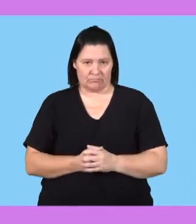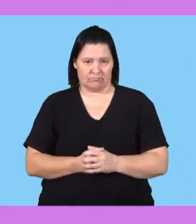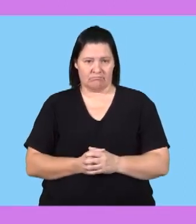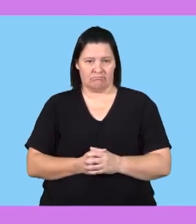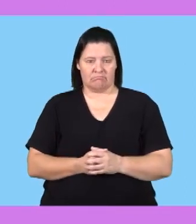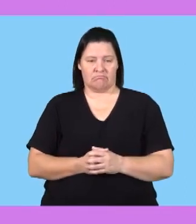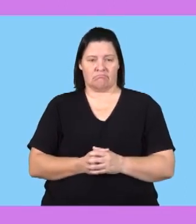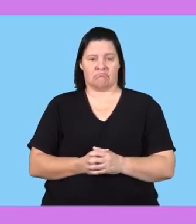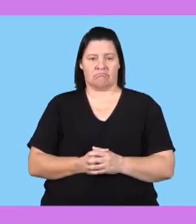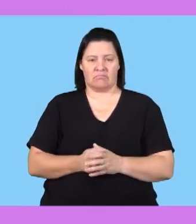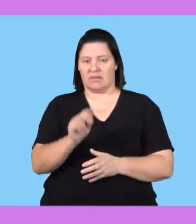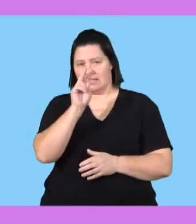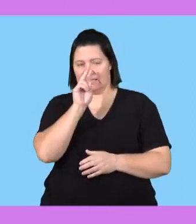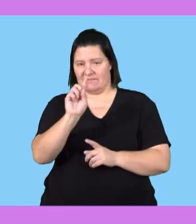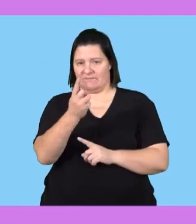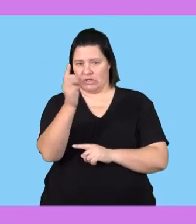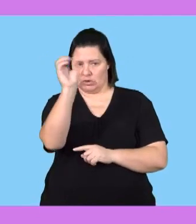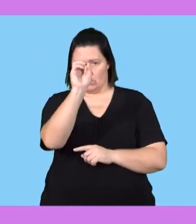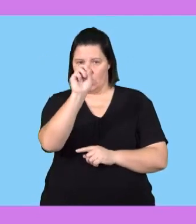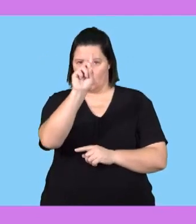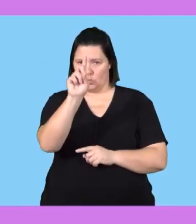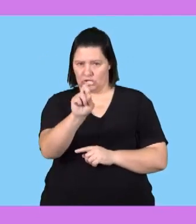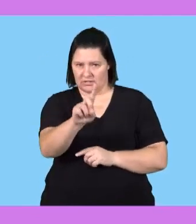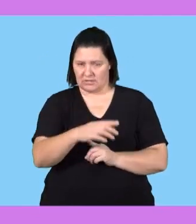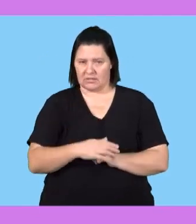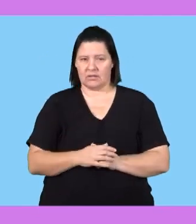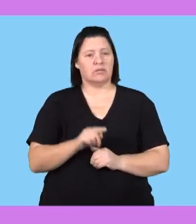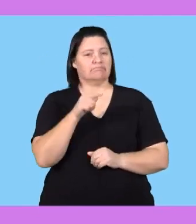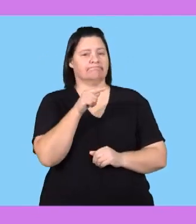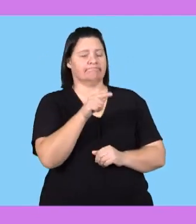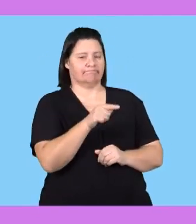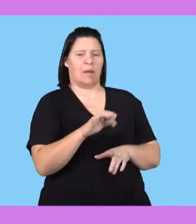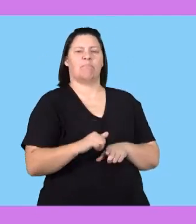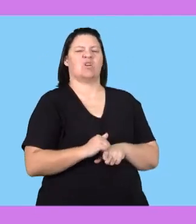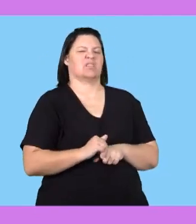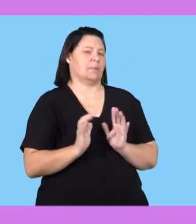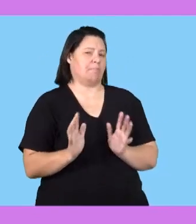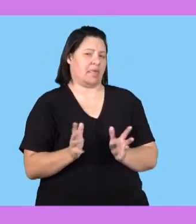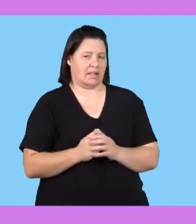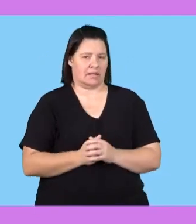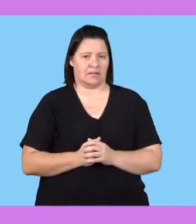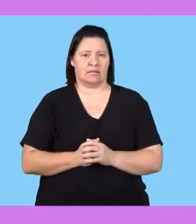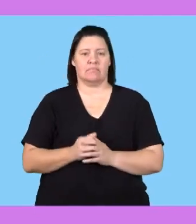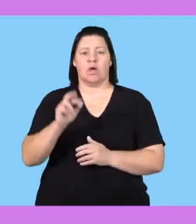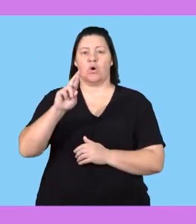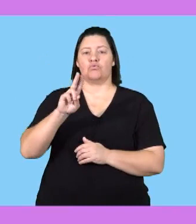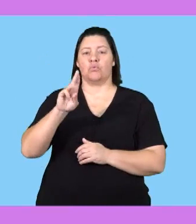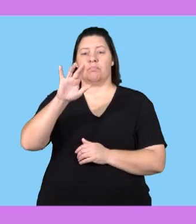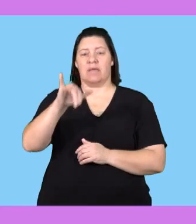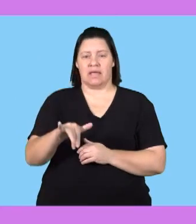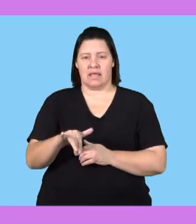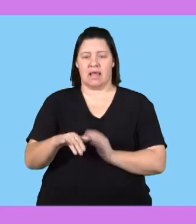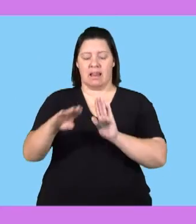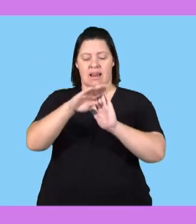So now, let us have a look at the first question. This is just the practice.